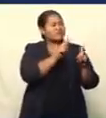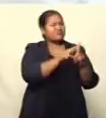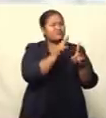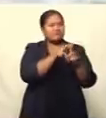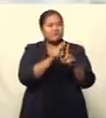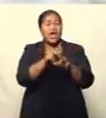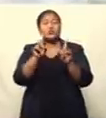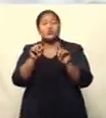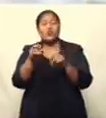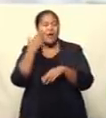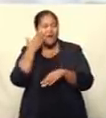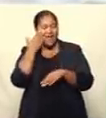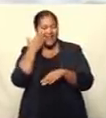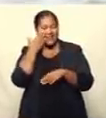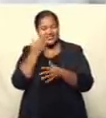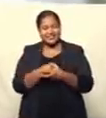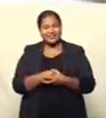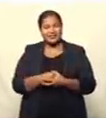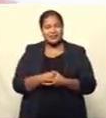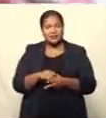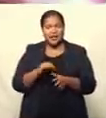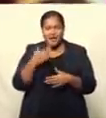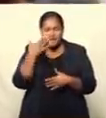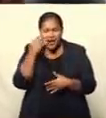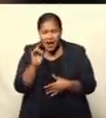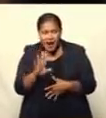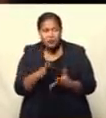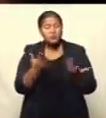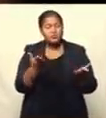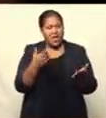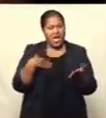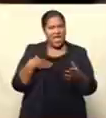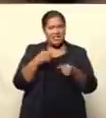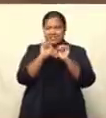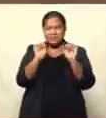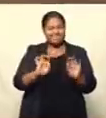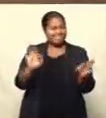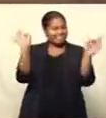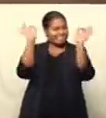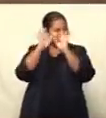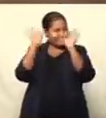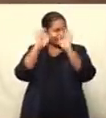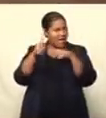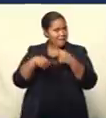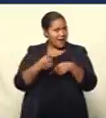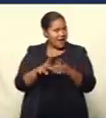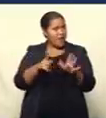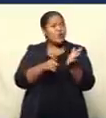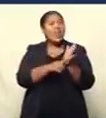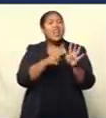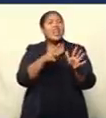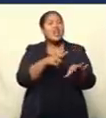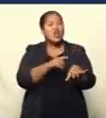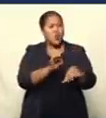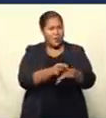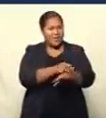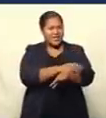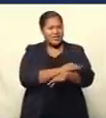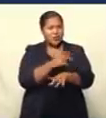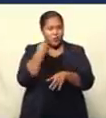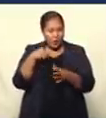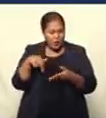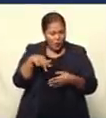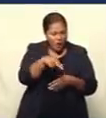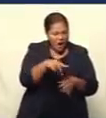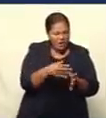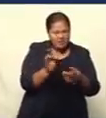the awareness, I found out that the health system did not know about lupus as well. We would walk into our clinics with